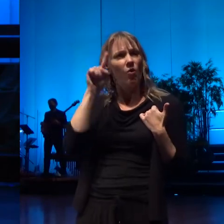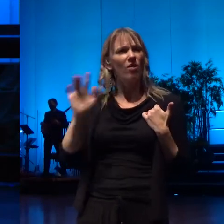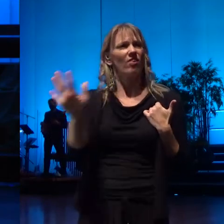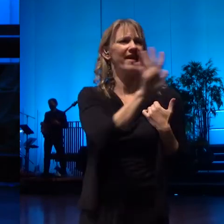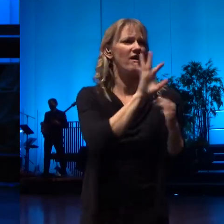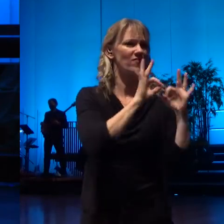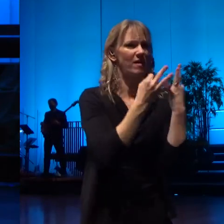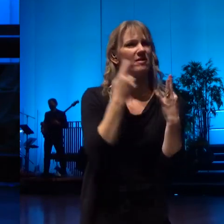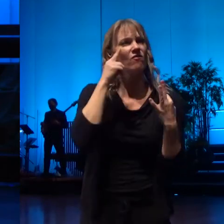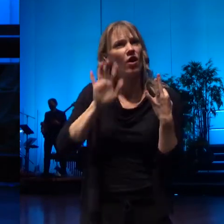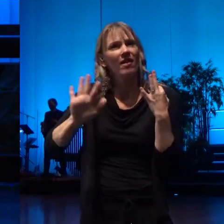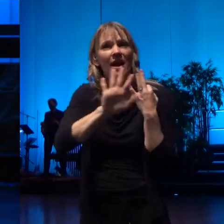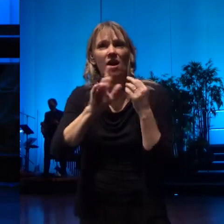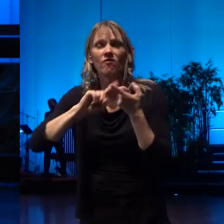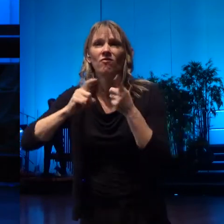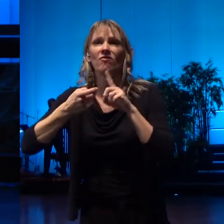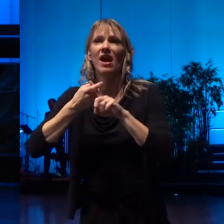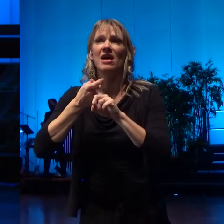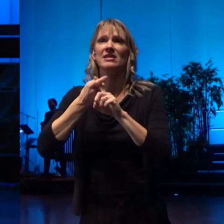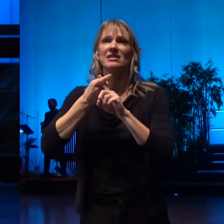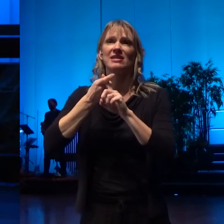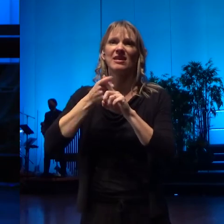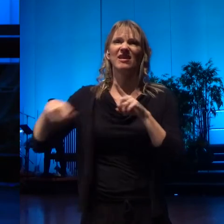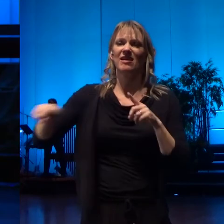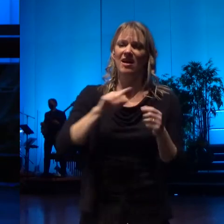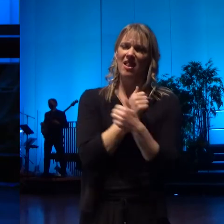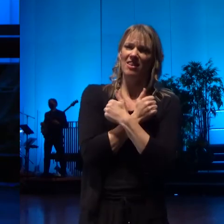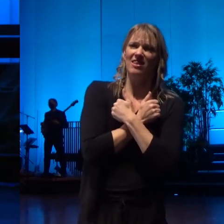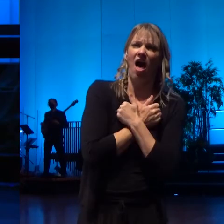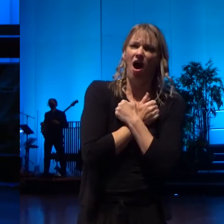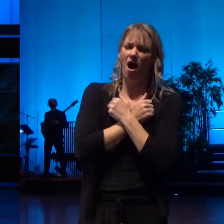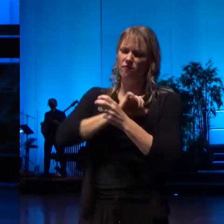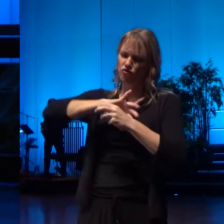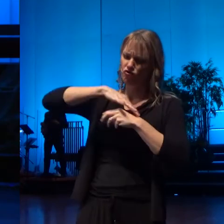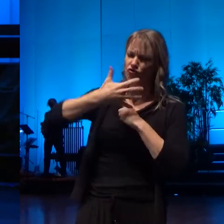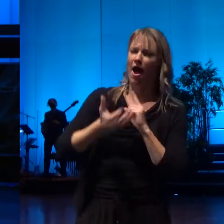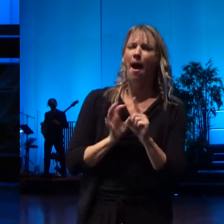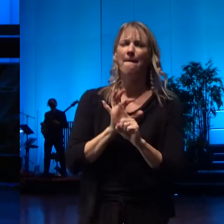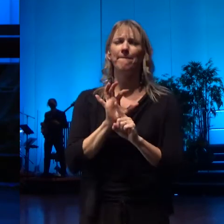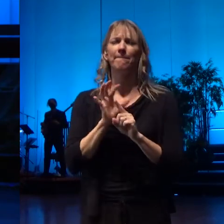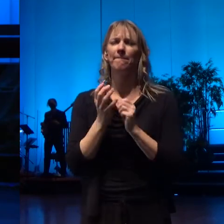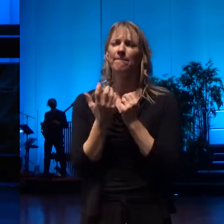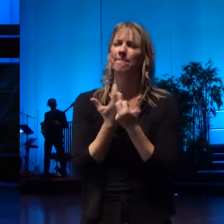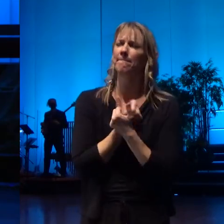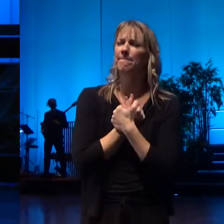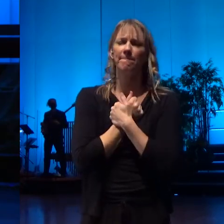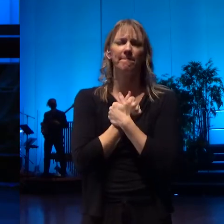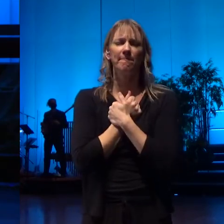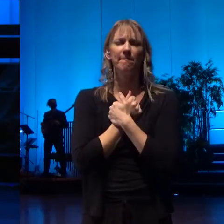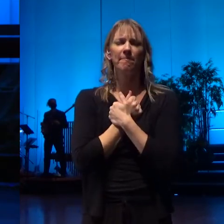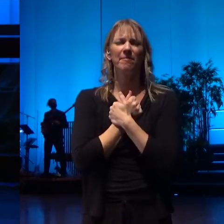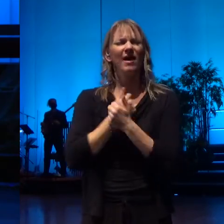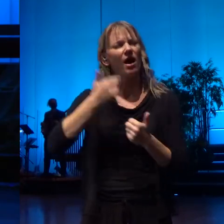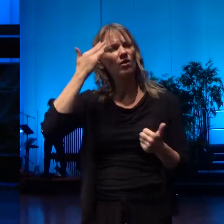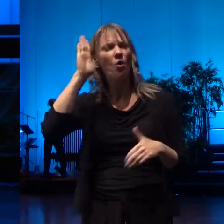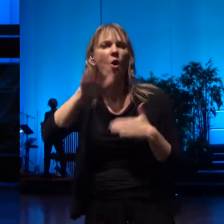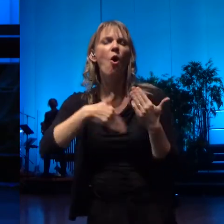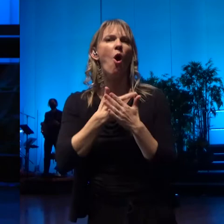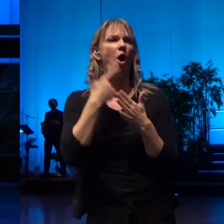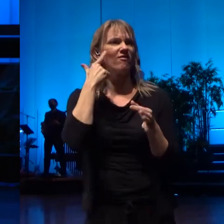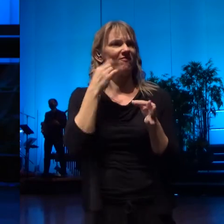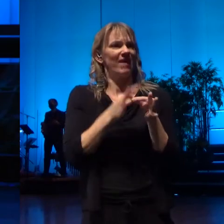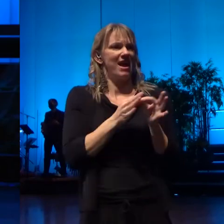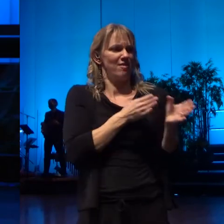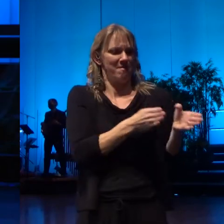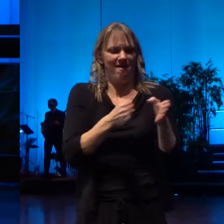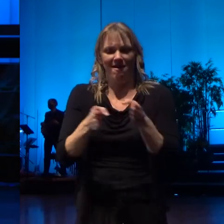friends, and they were wrapped in the warmth of love. So I behold all walks of faith, wherever they have